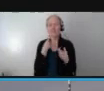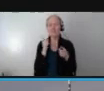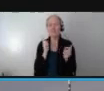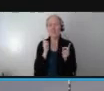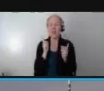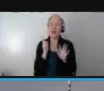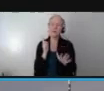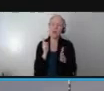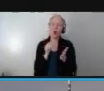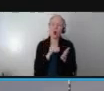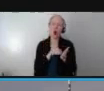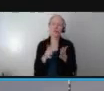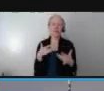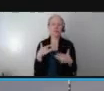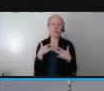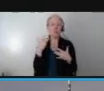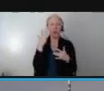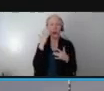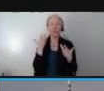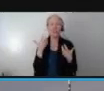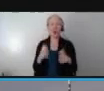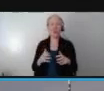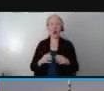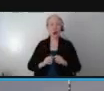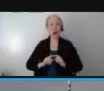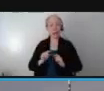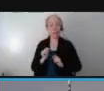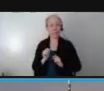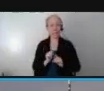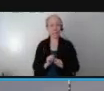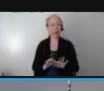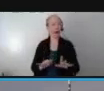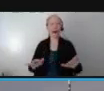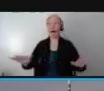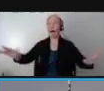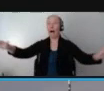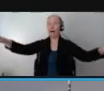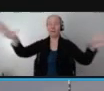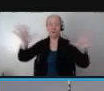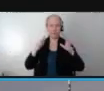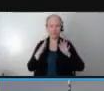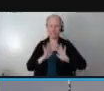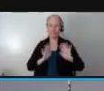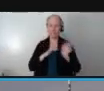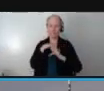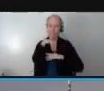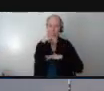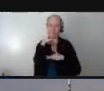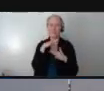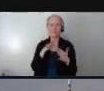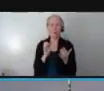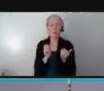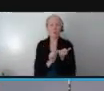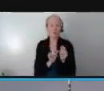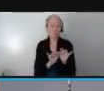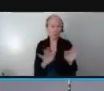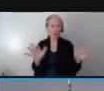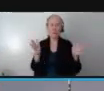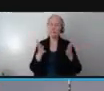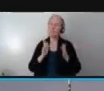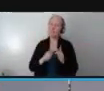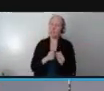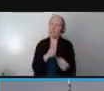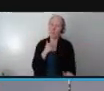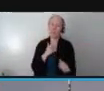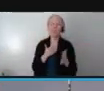course, is contamination of the cabin with any urine or feces. So we're always trying to avoid that. But this is something that